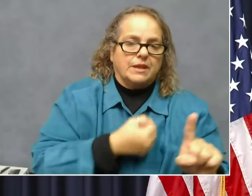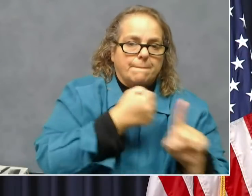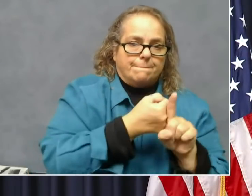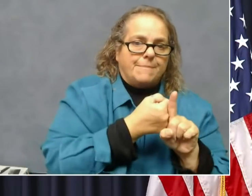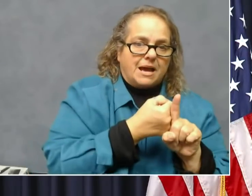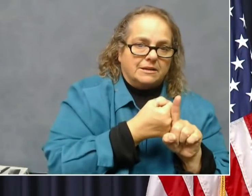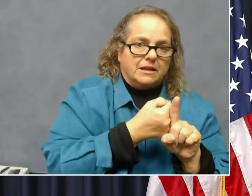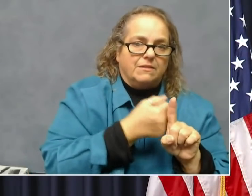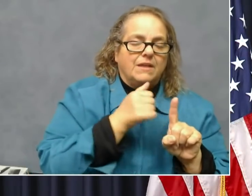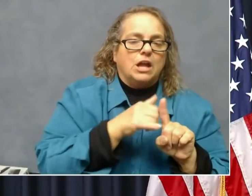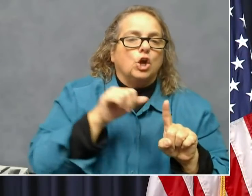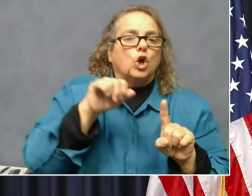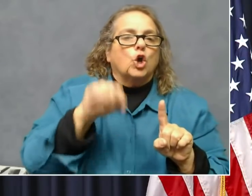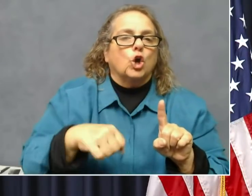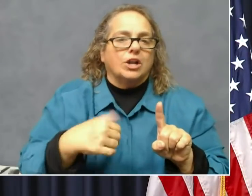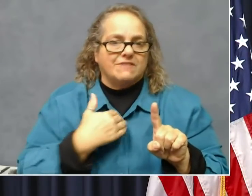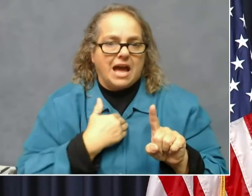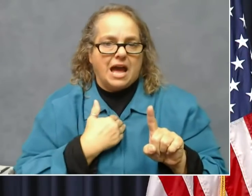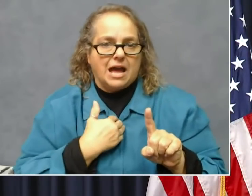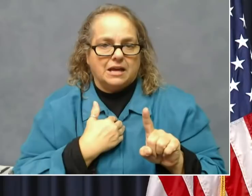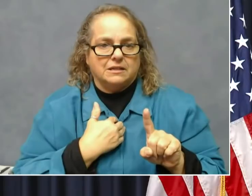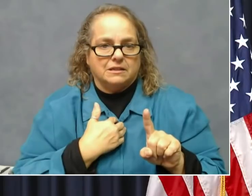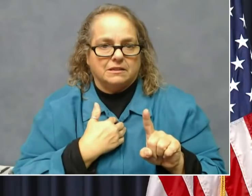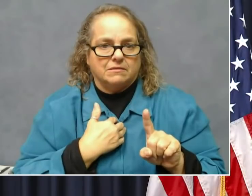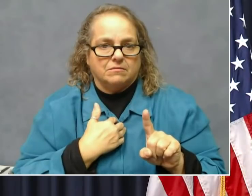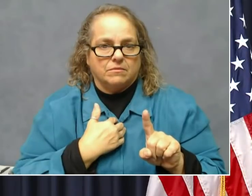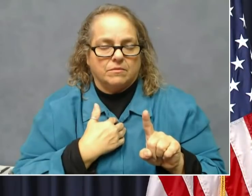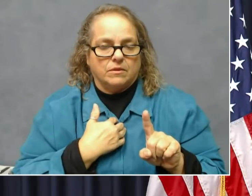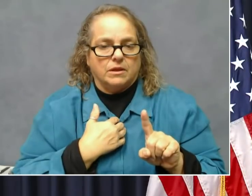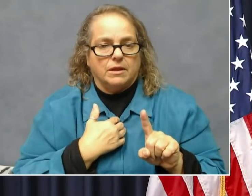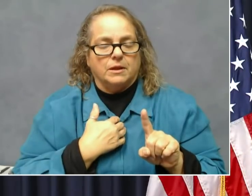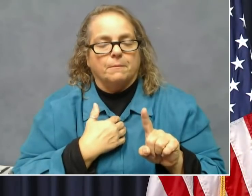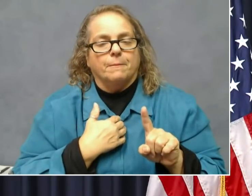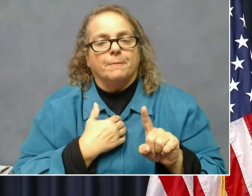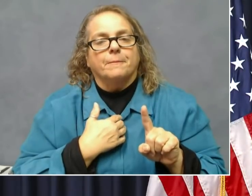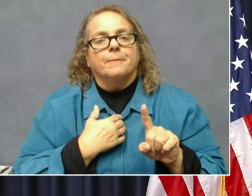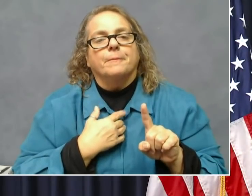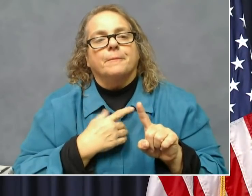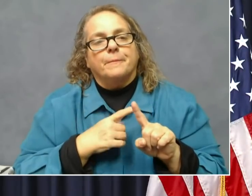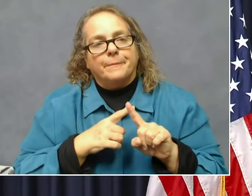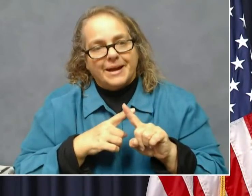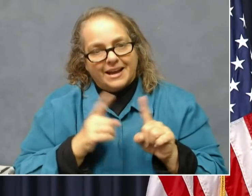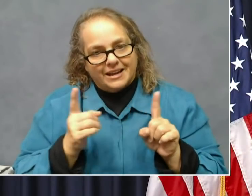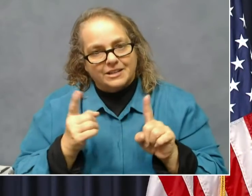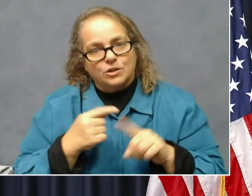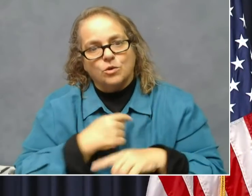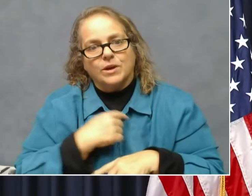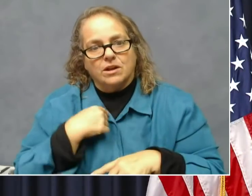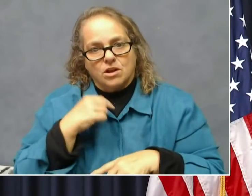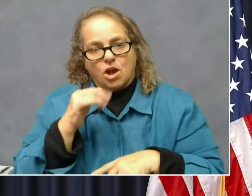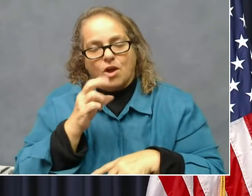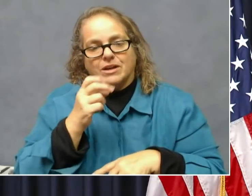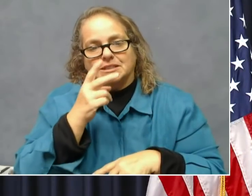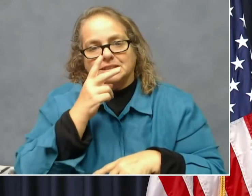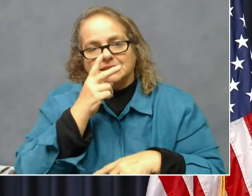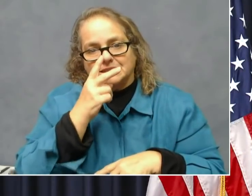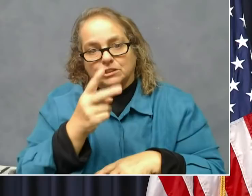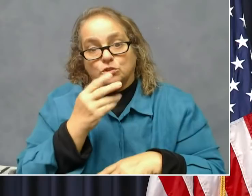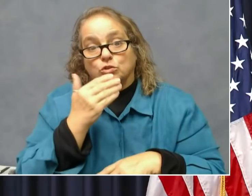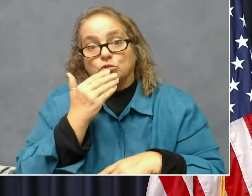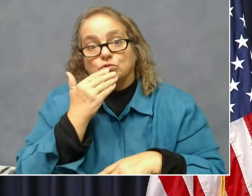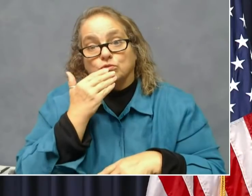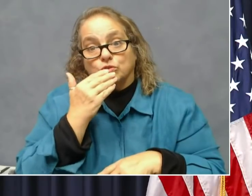had. Now, we are seeing good change